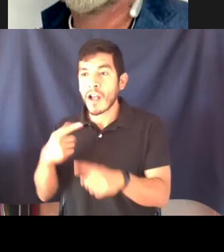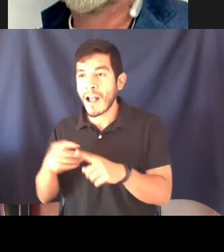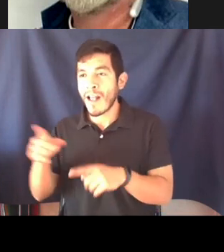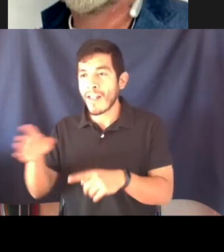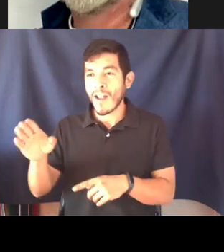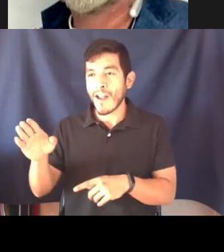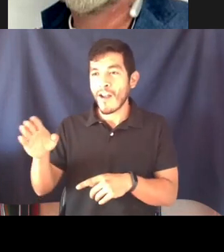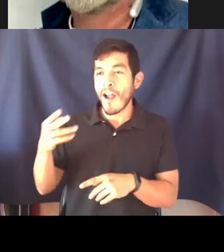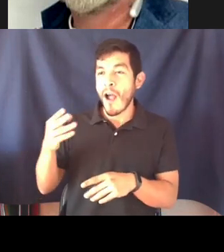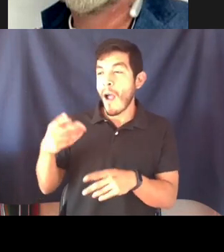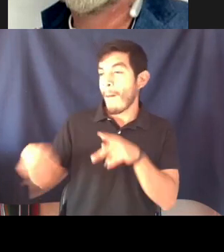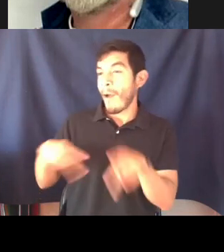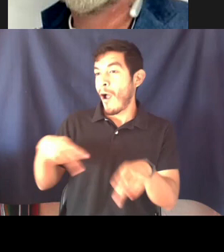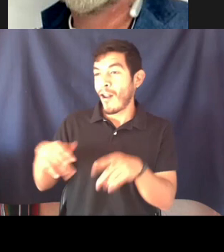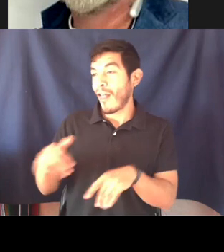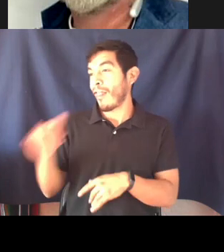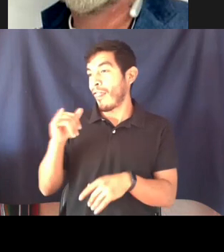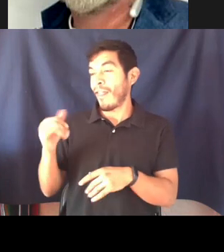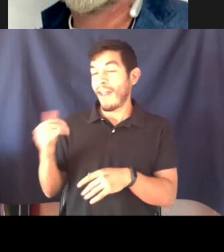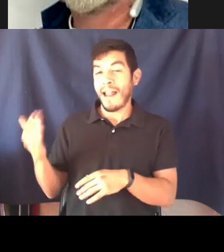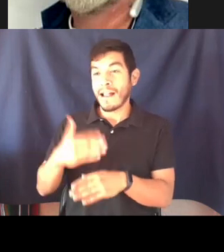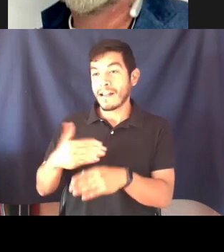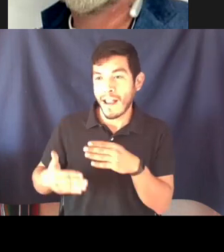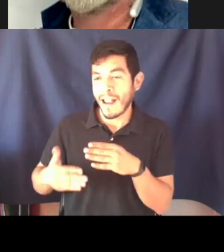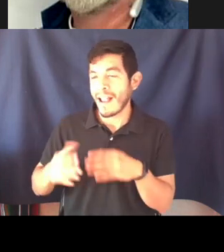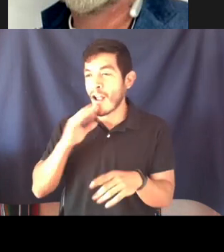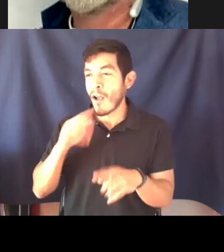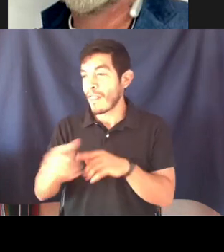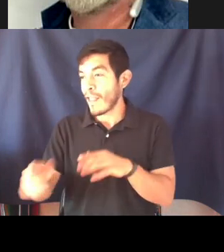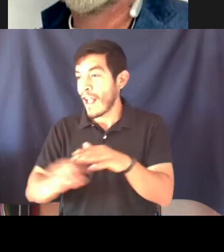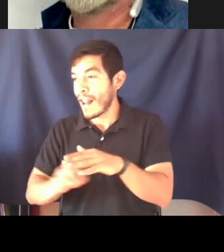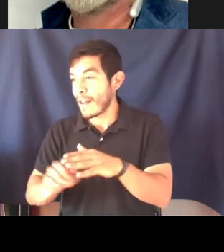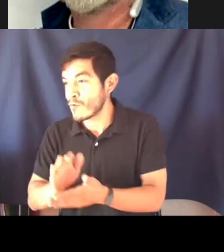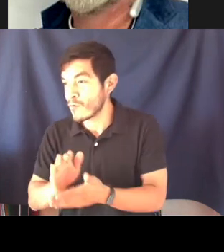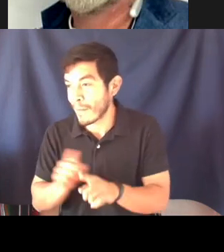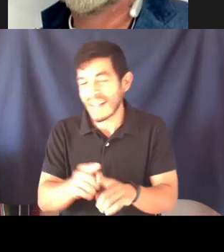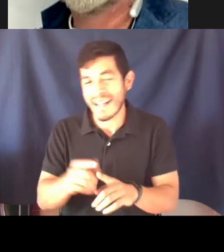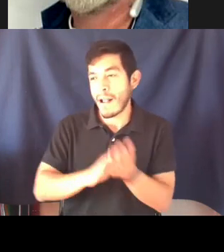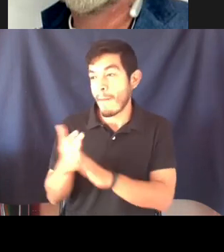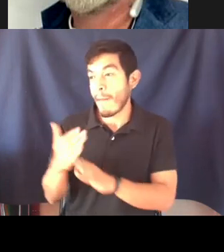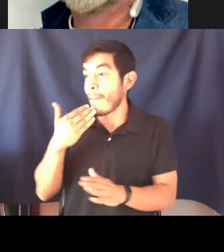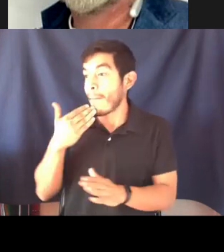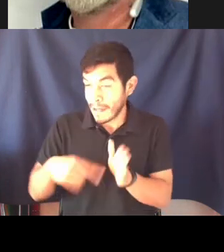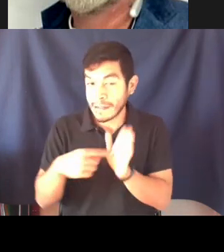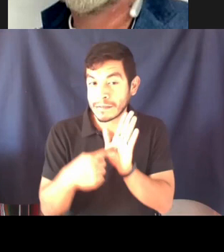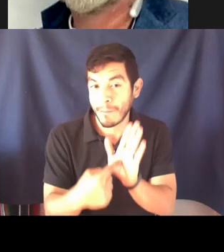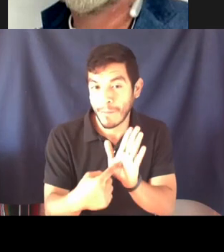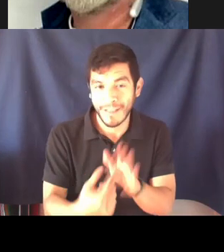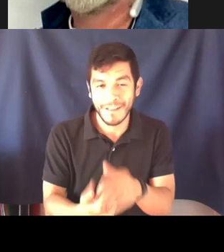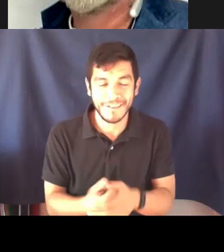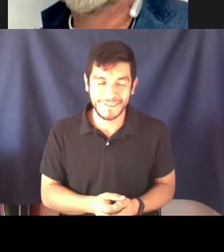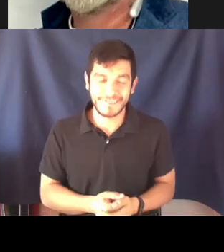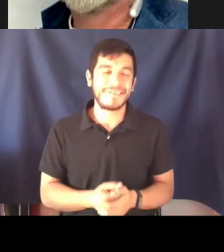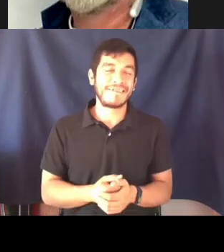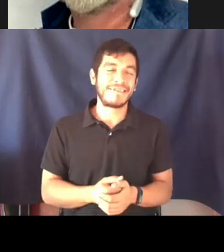school mentee and so being a bad example. A lot of logistical considerations around site-based